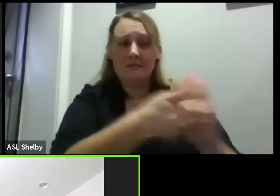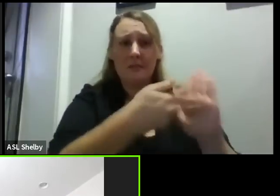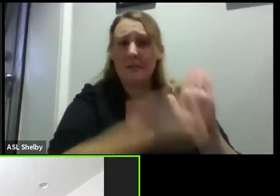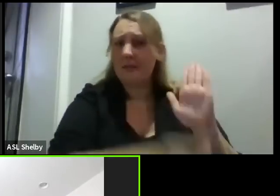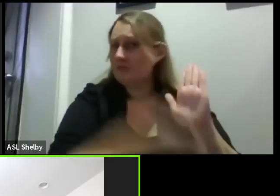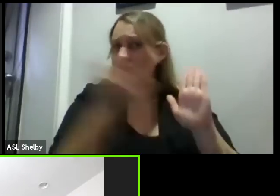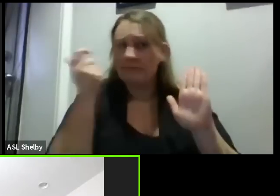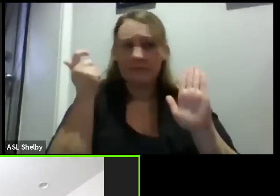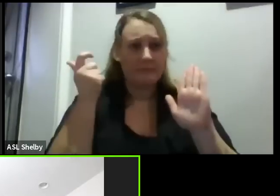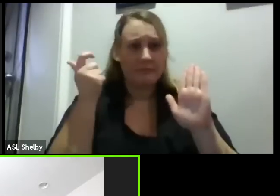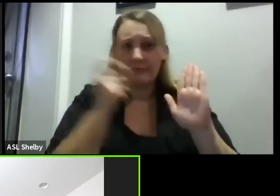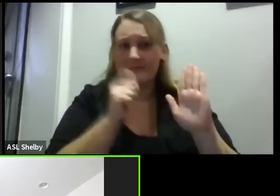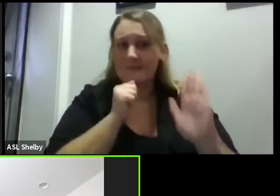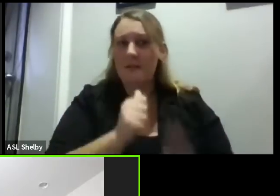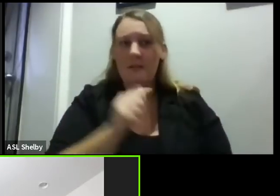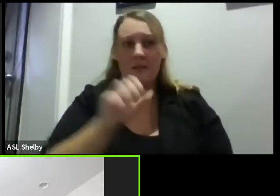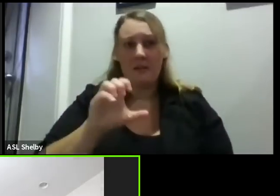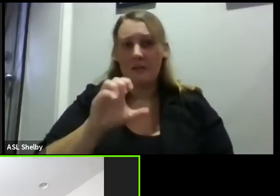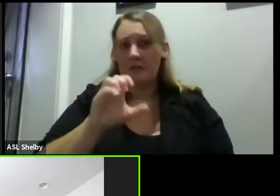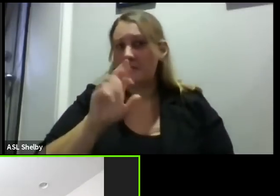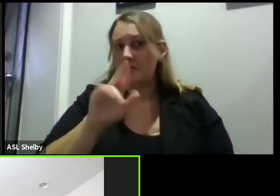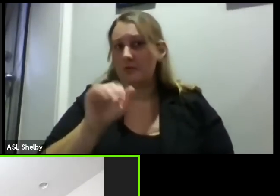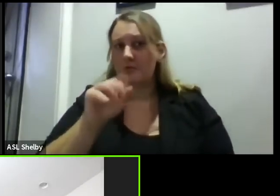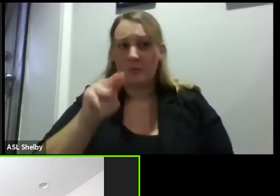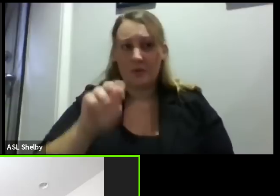When we think about how the